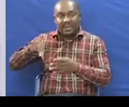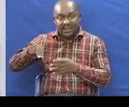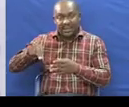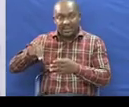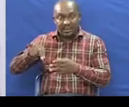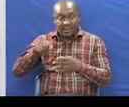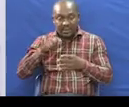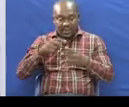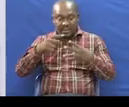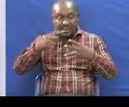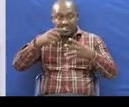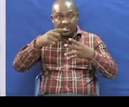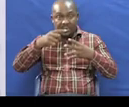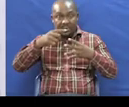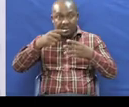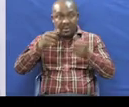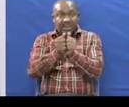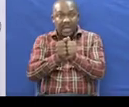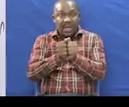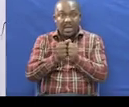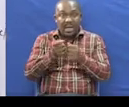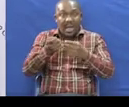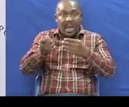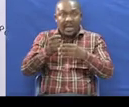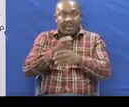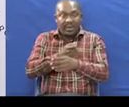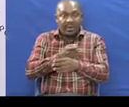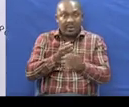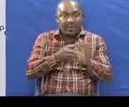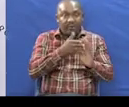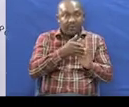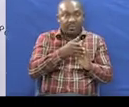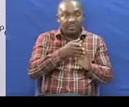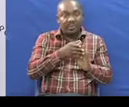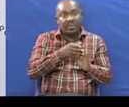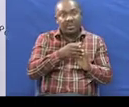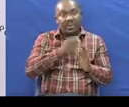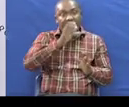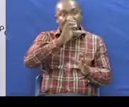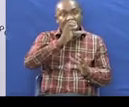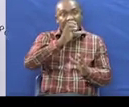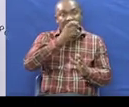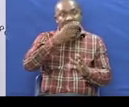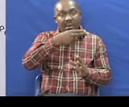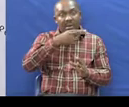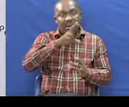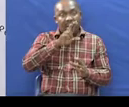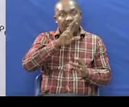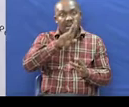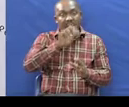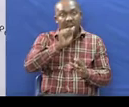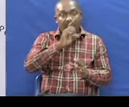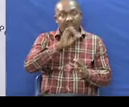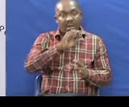10 elements from scandium to zinc. Let us see the electronic